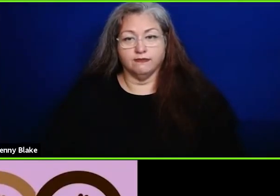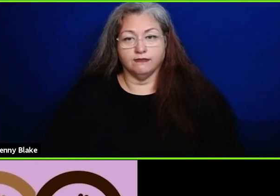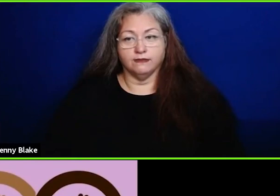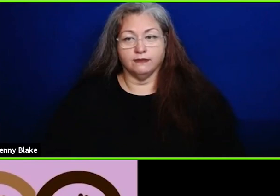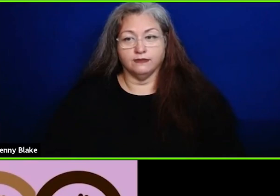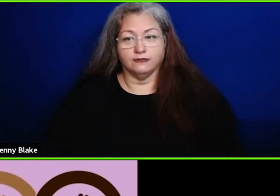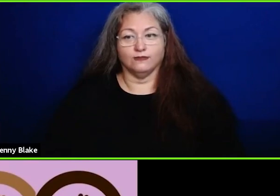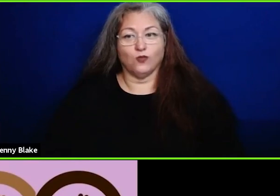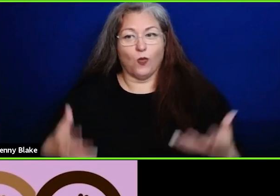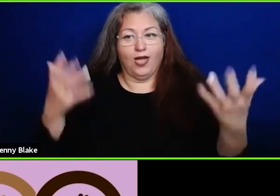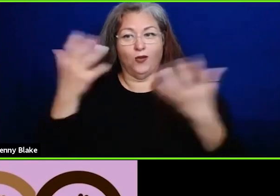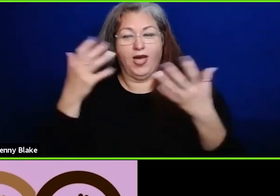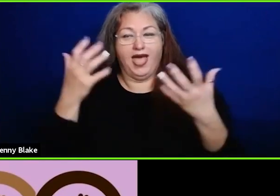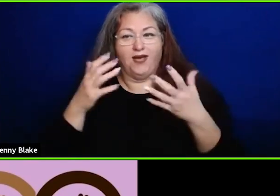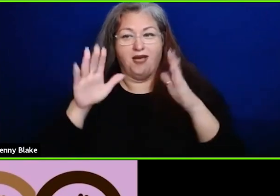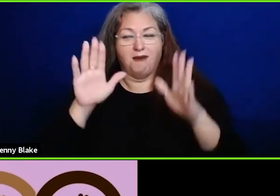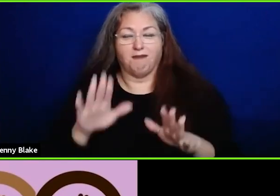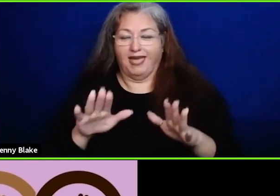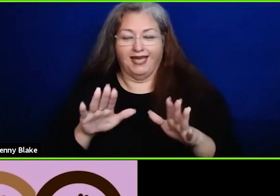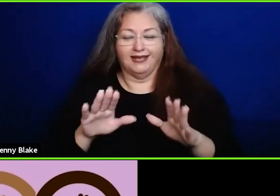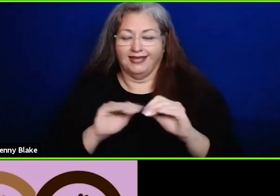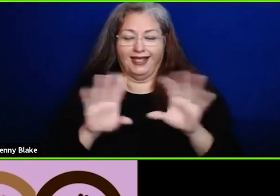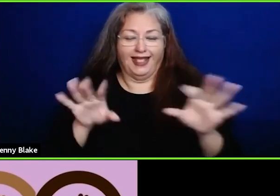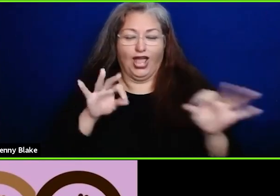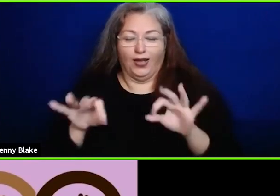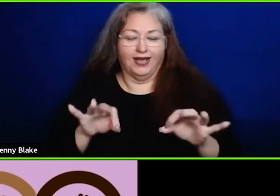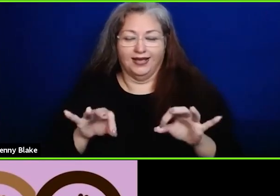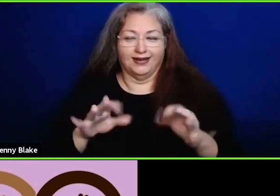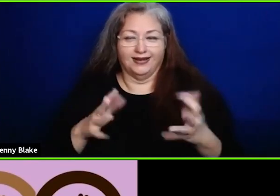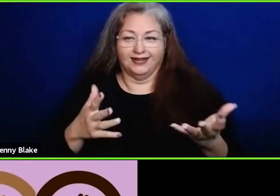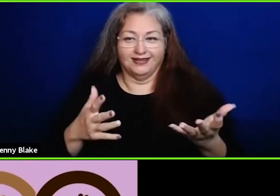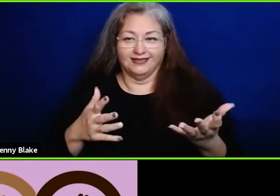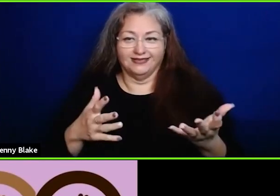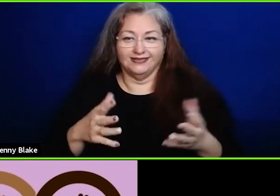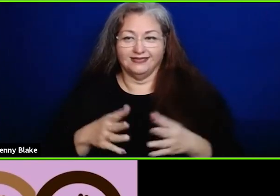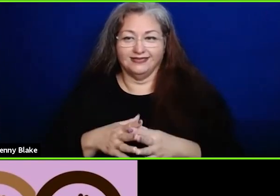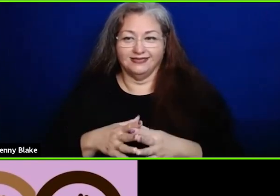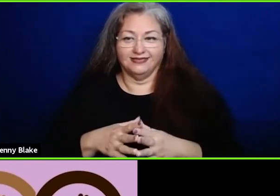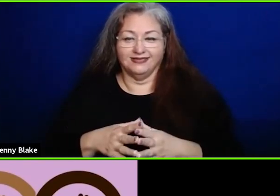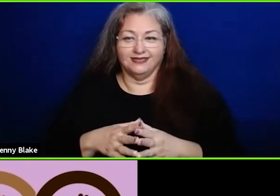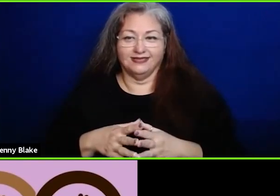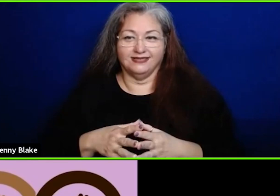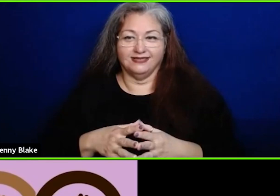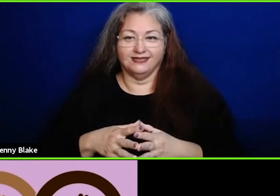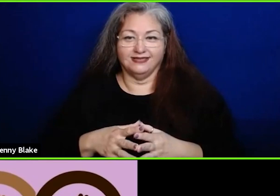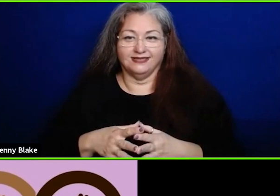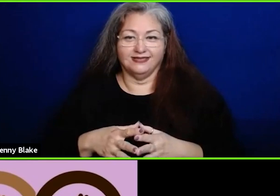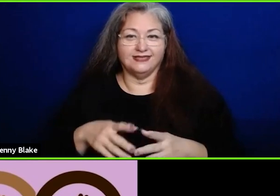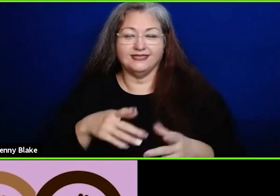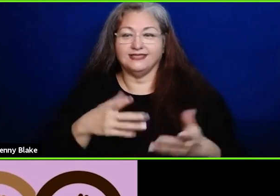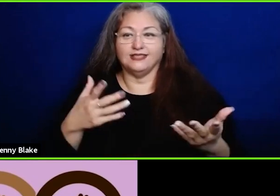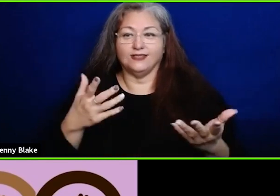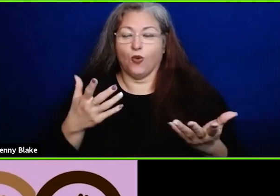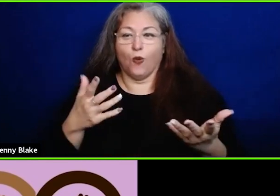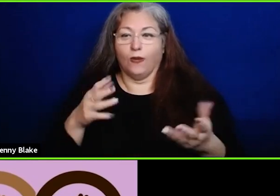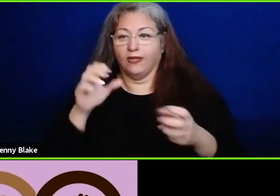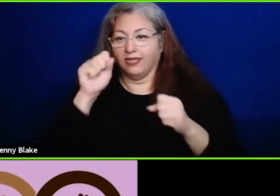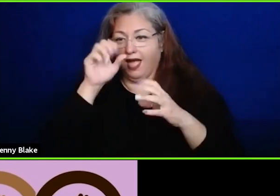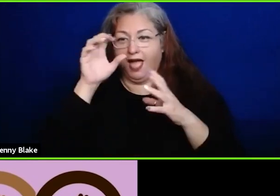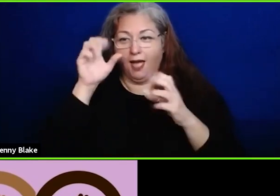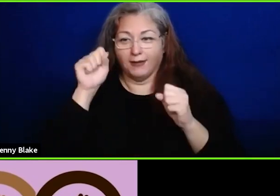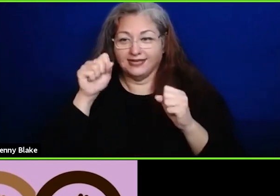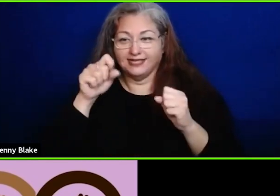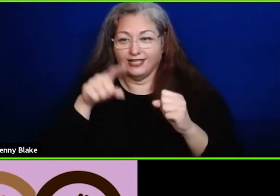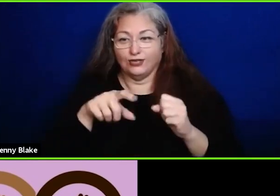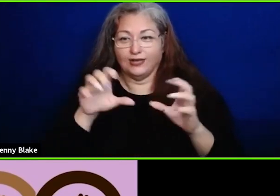What amazing clarity. Yes, it's like, this is so amazing to be able to do